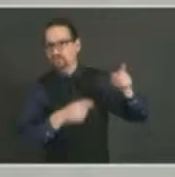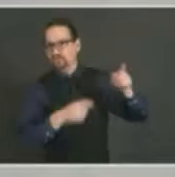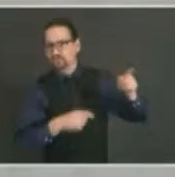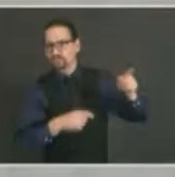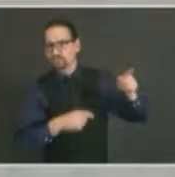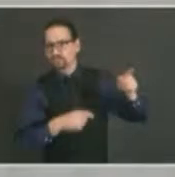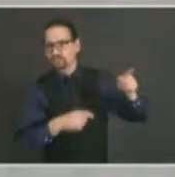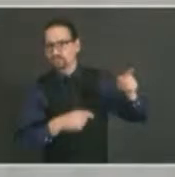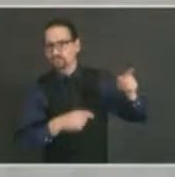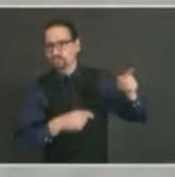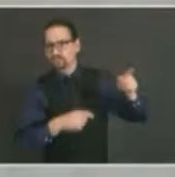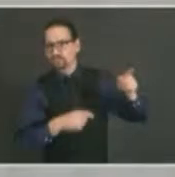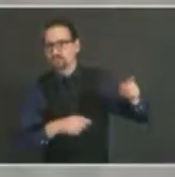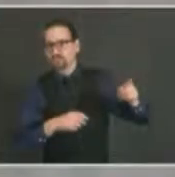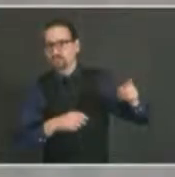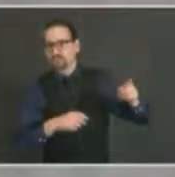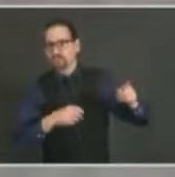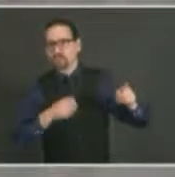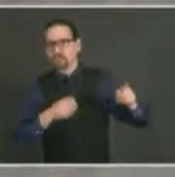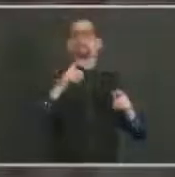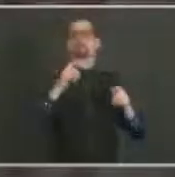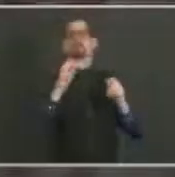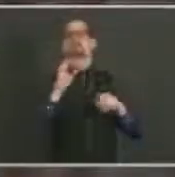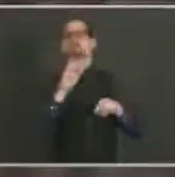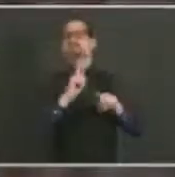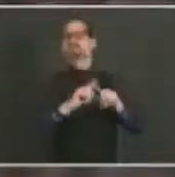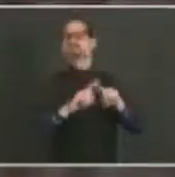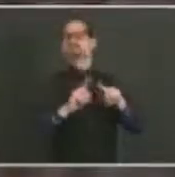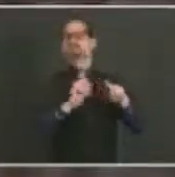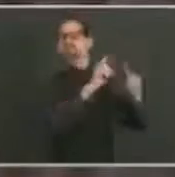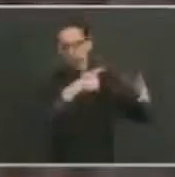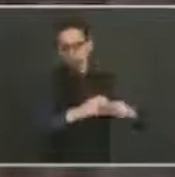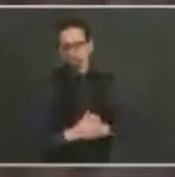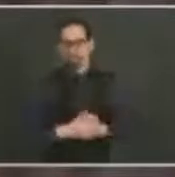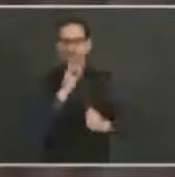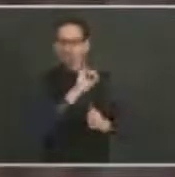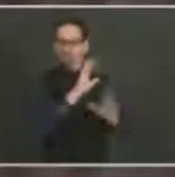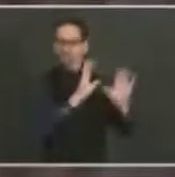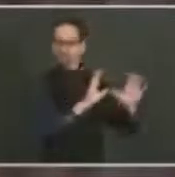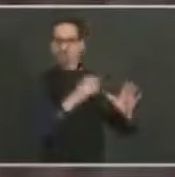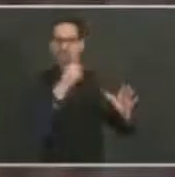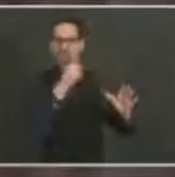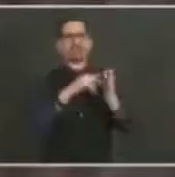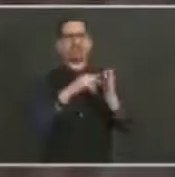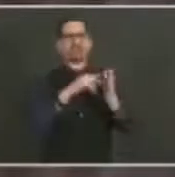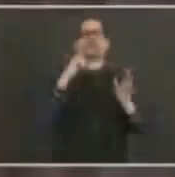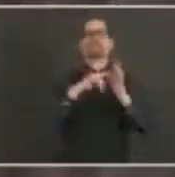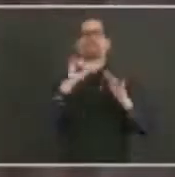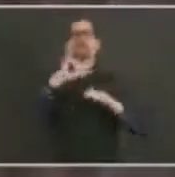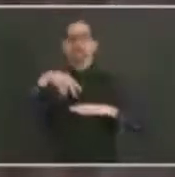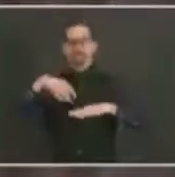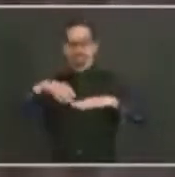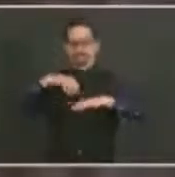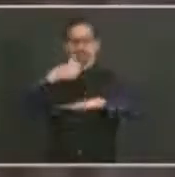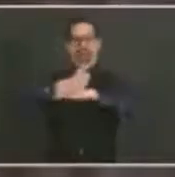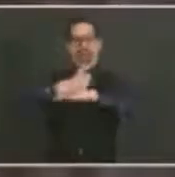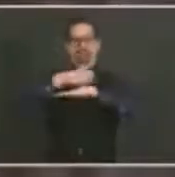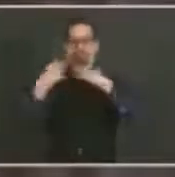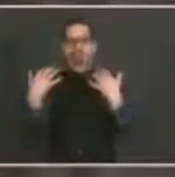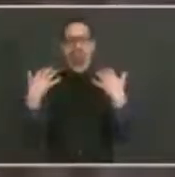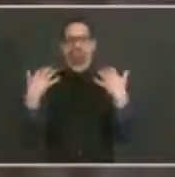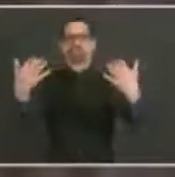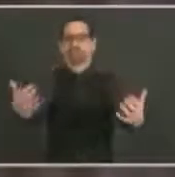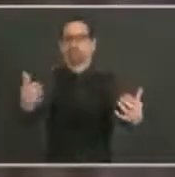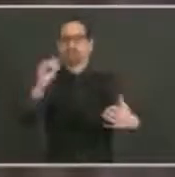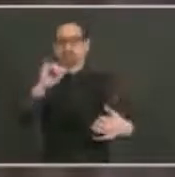structured seating in an auditorium-like venue, there will be now 40% capacity. For those houses